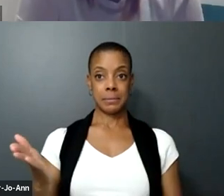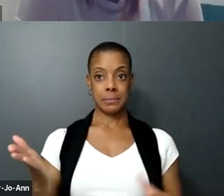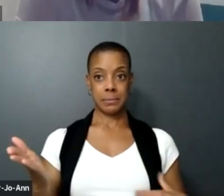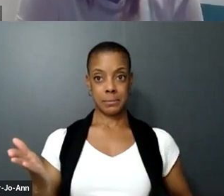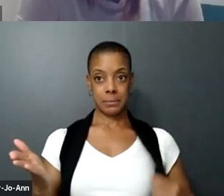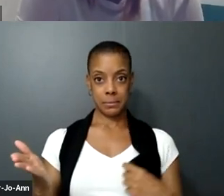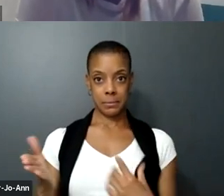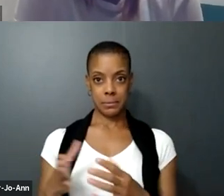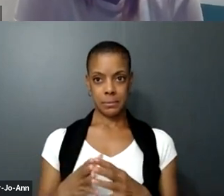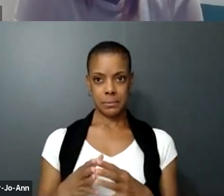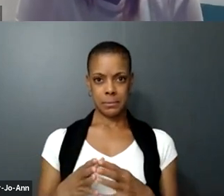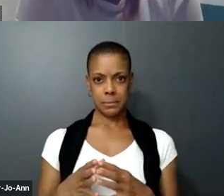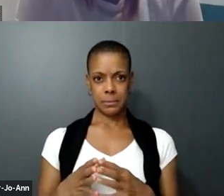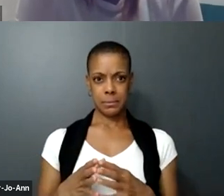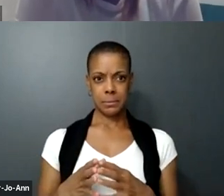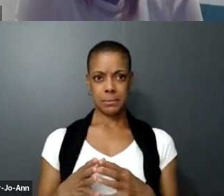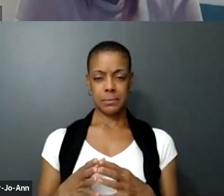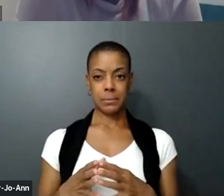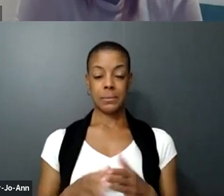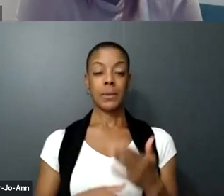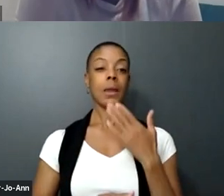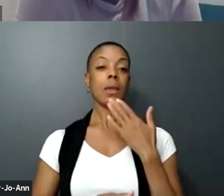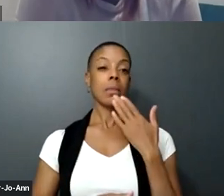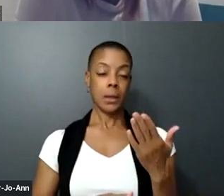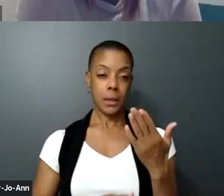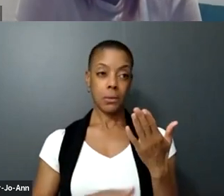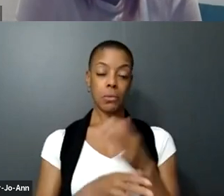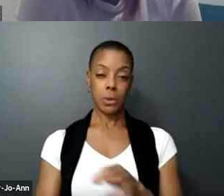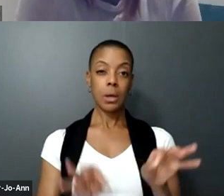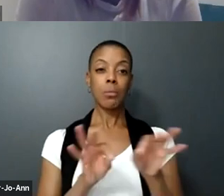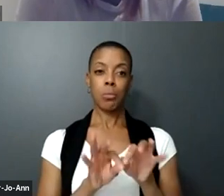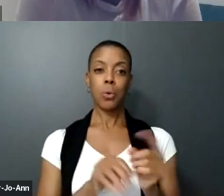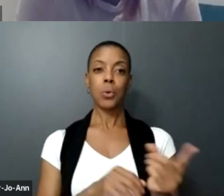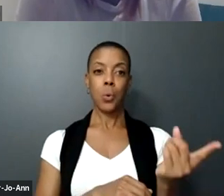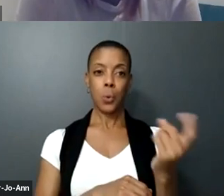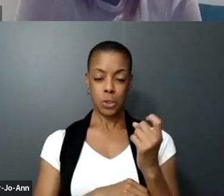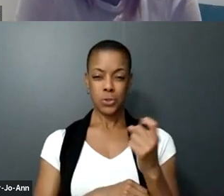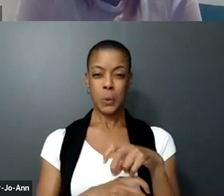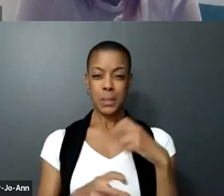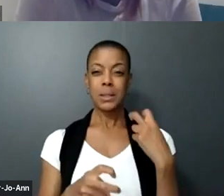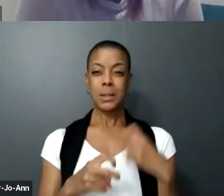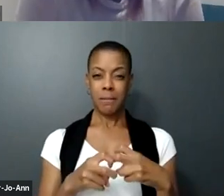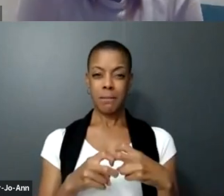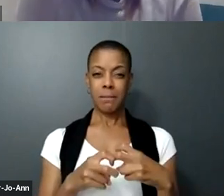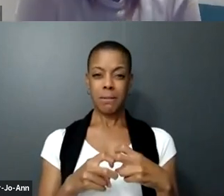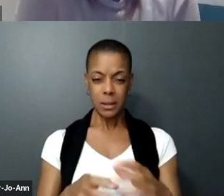I think neglect for that very important question. I think that it's a very difficult one,